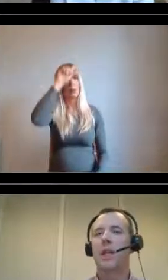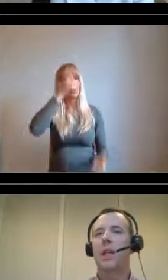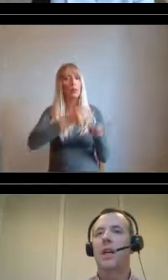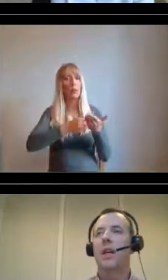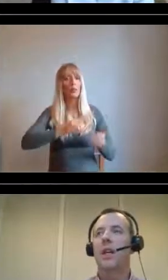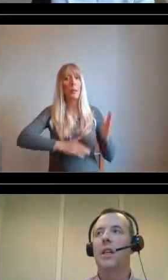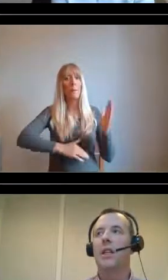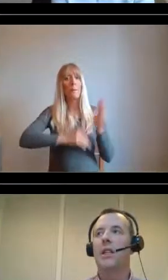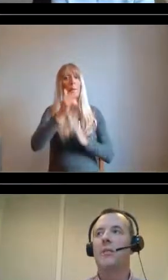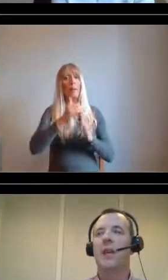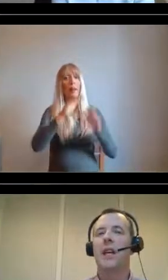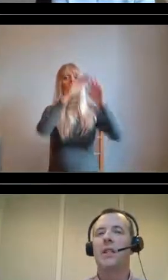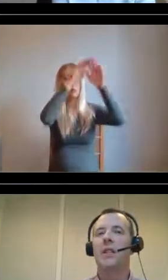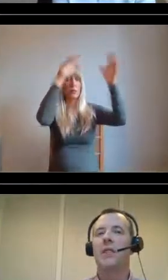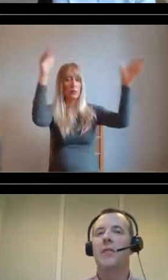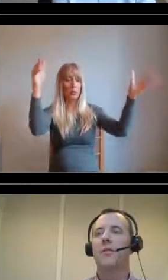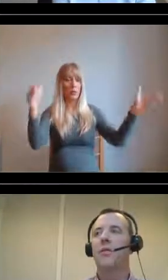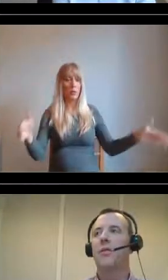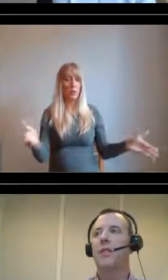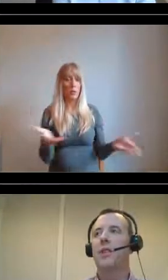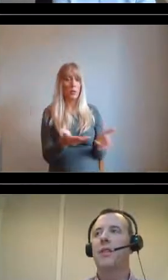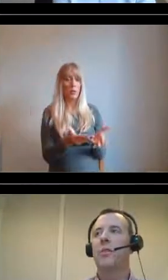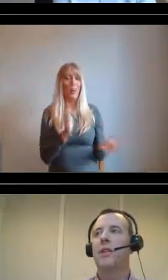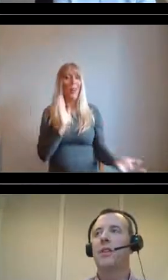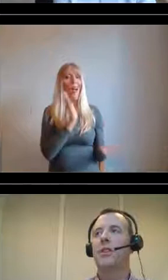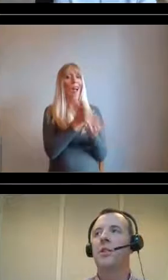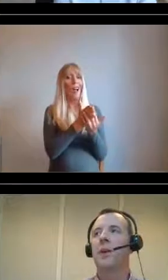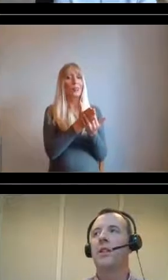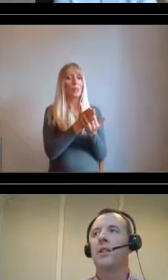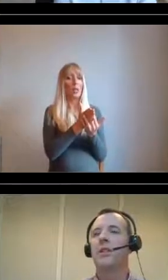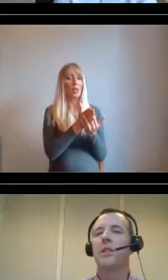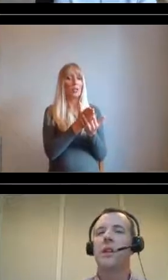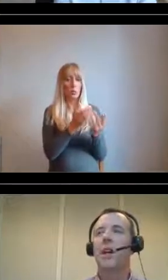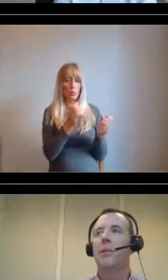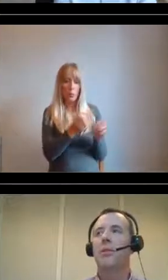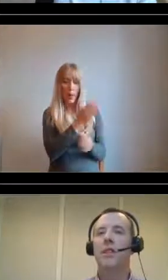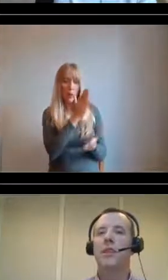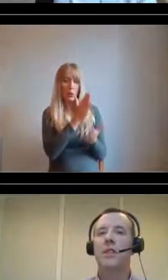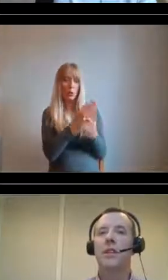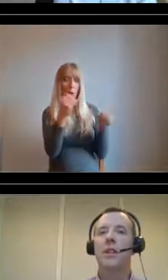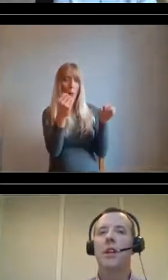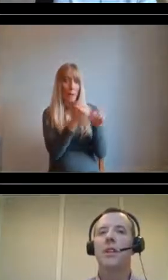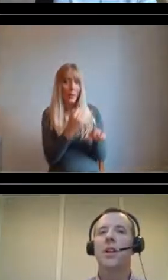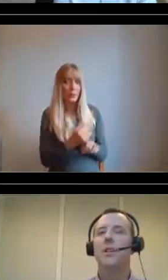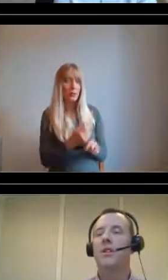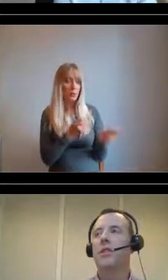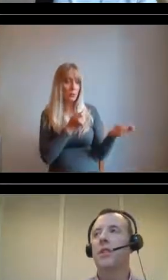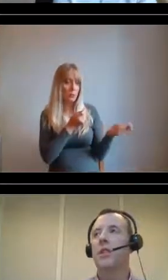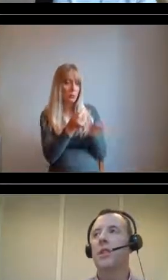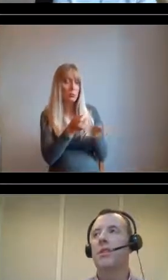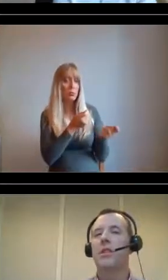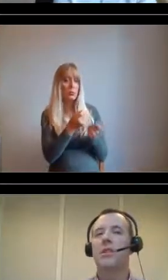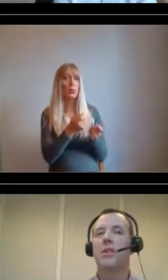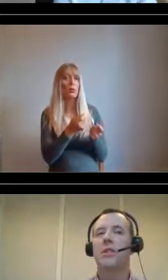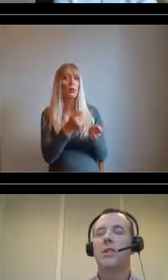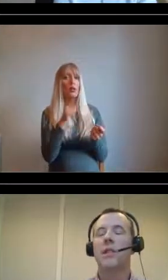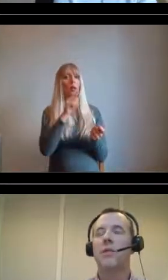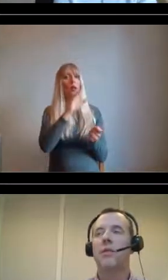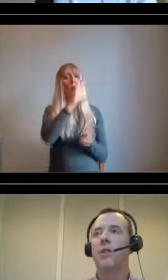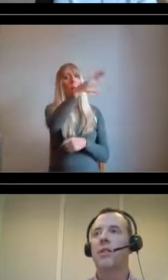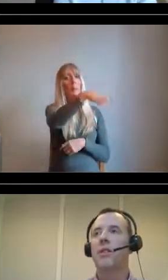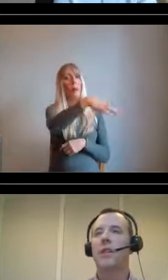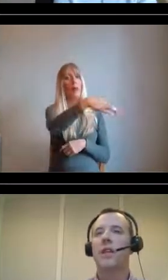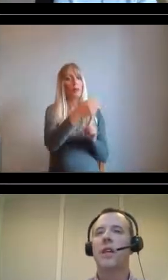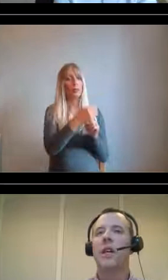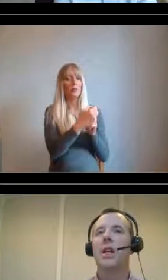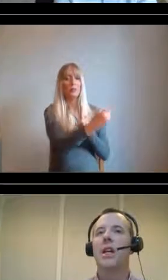needs to be there needs to be access for safe operation and maintenance a bit further east. The location chosen is just off